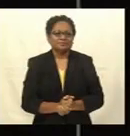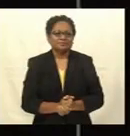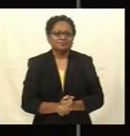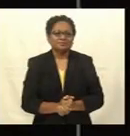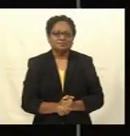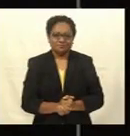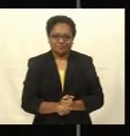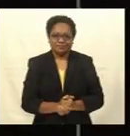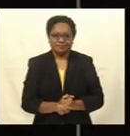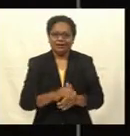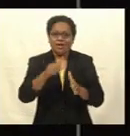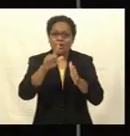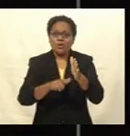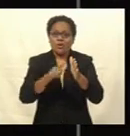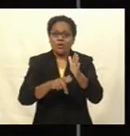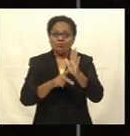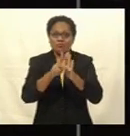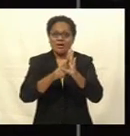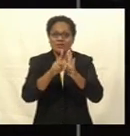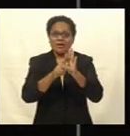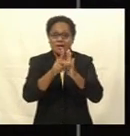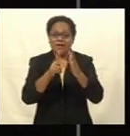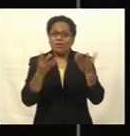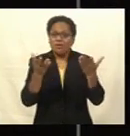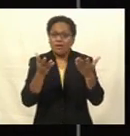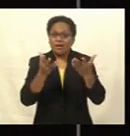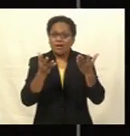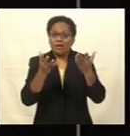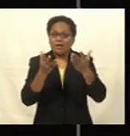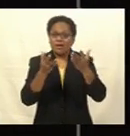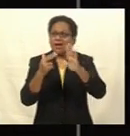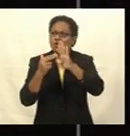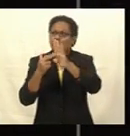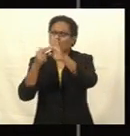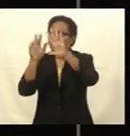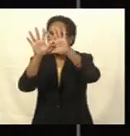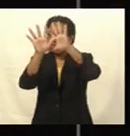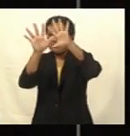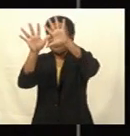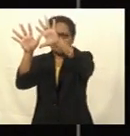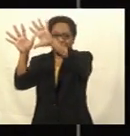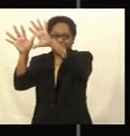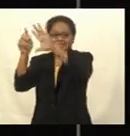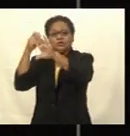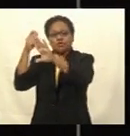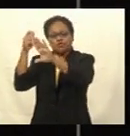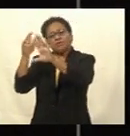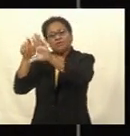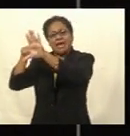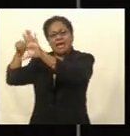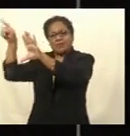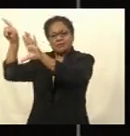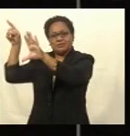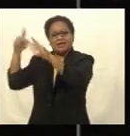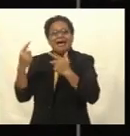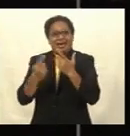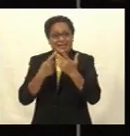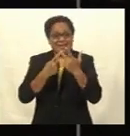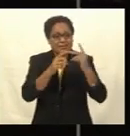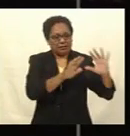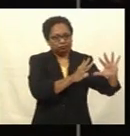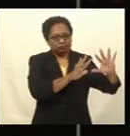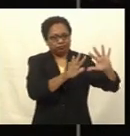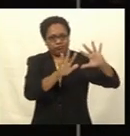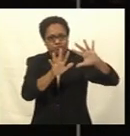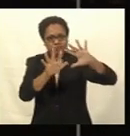A trough of low pressure remains slow-moving just northeast of Fiji and is moving further away from the country. Meanwhile, another trough approaches